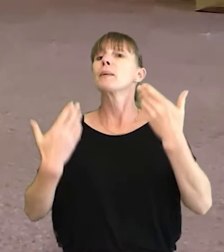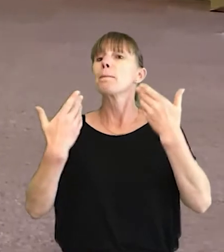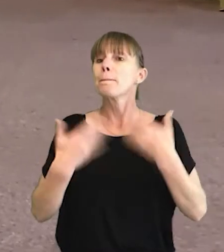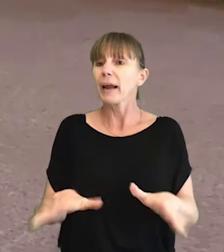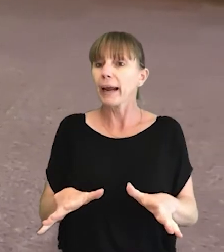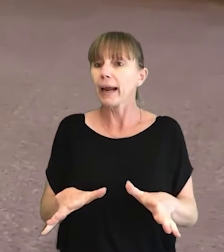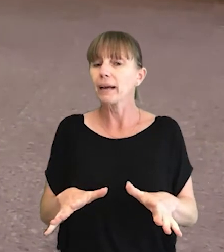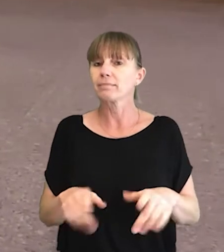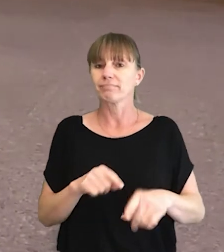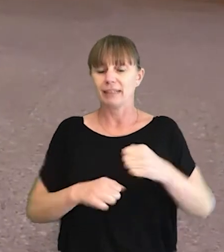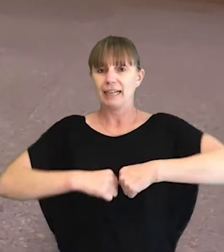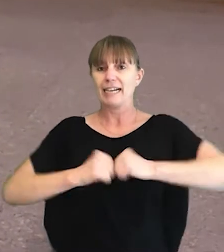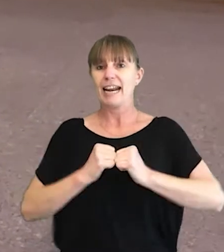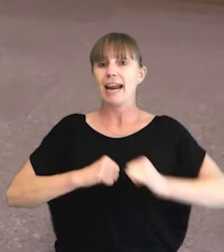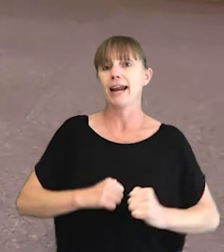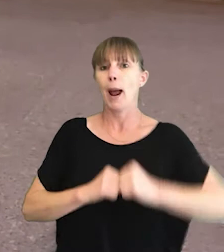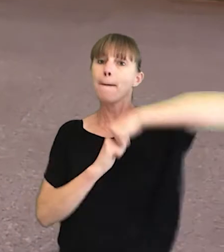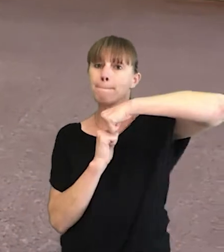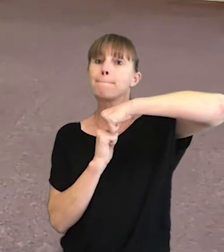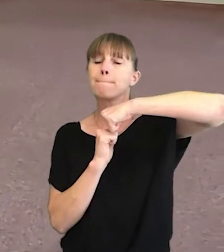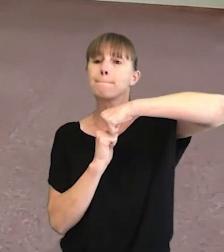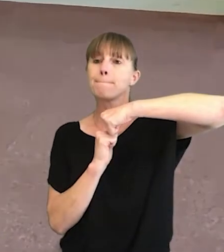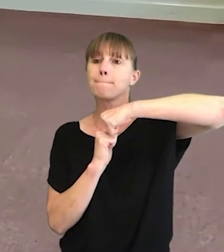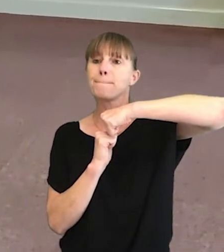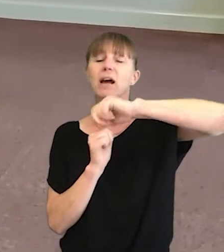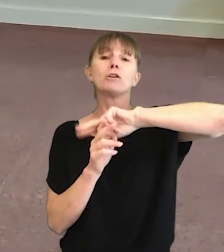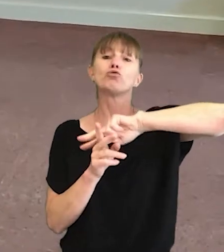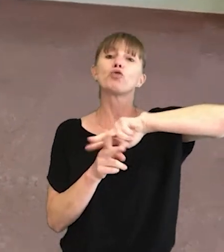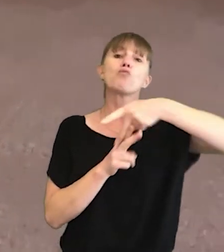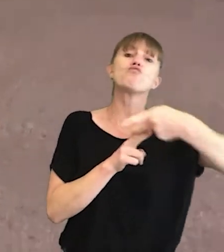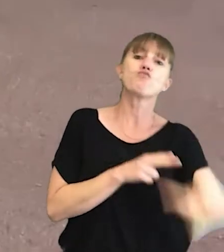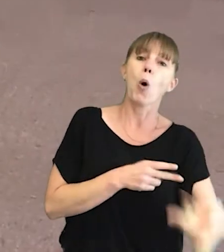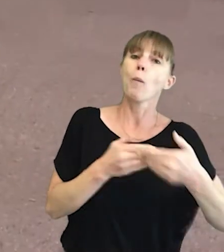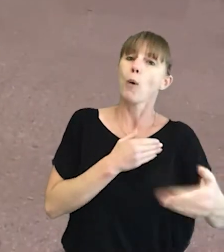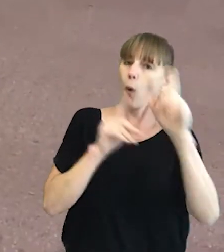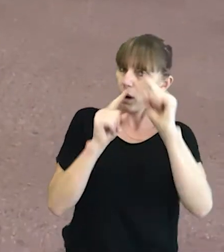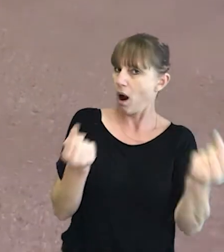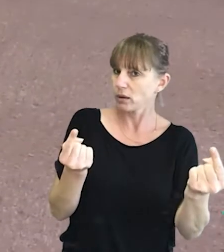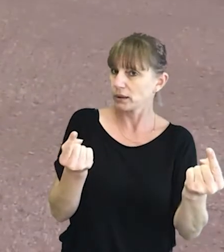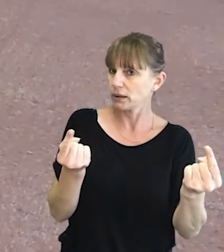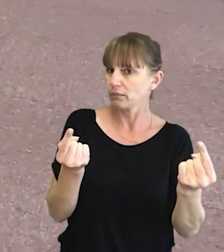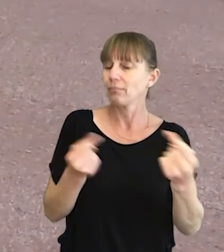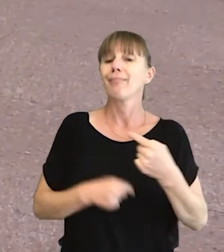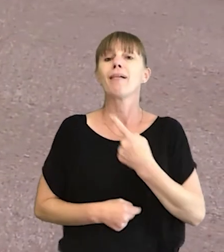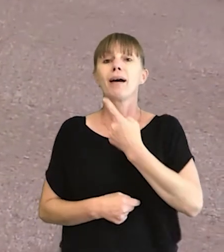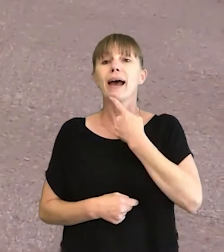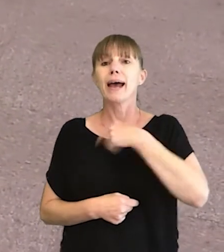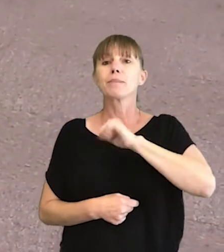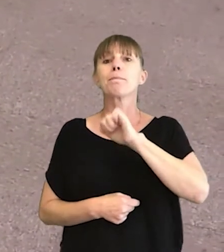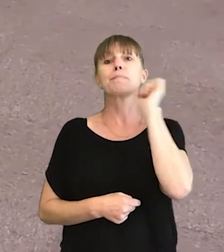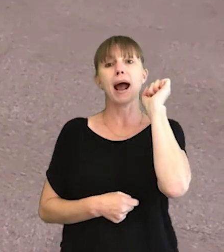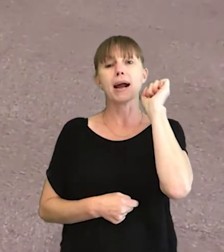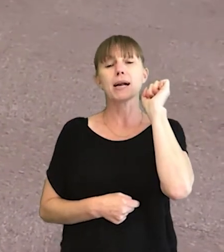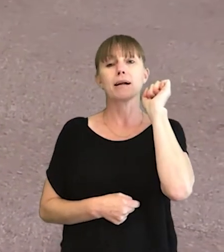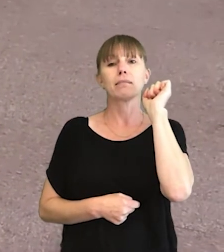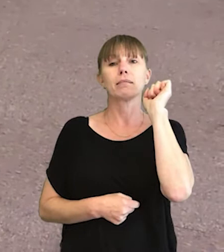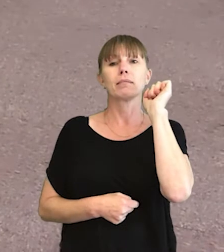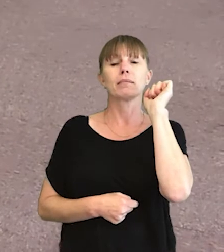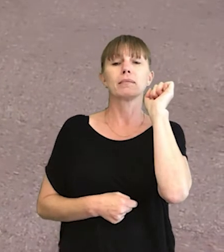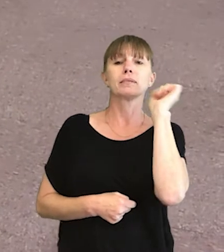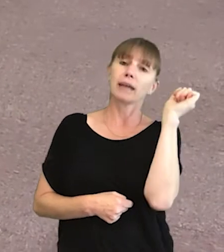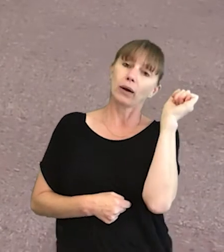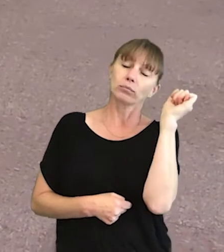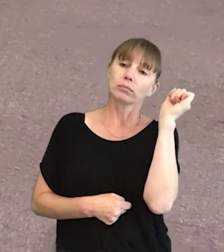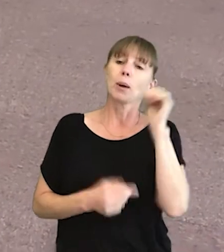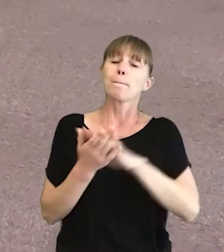Once you've done that, pull the knee up into a 90-degree angle so he doesn't roll any further forward. Tilt the head back and slightly